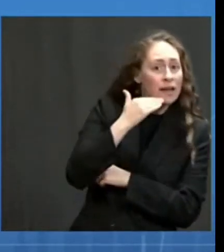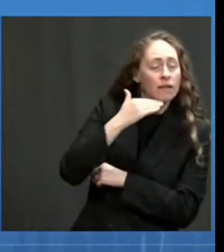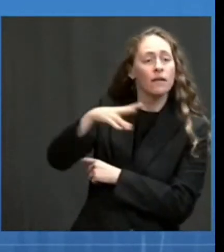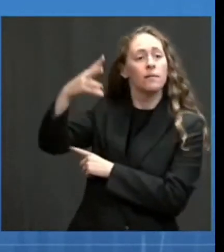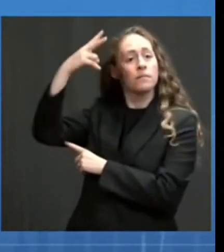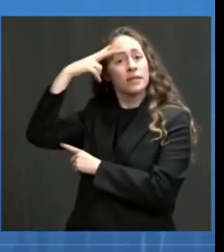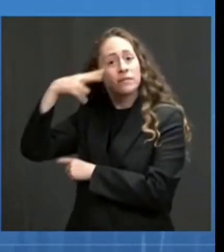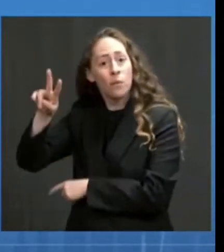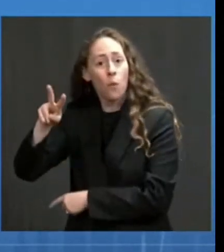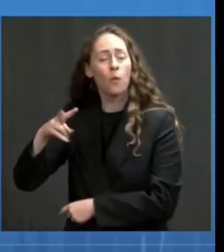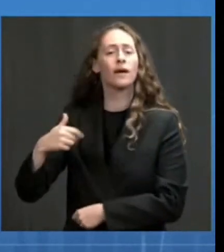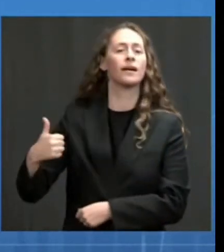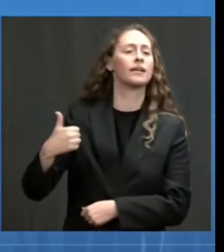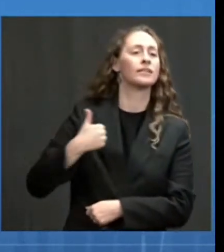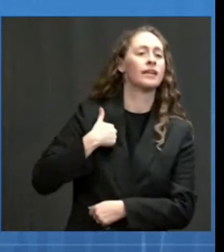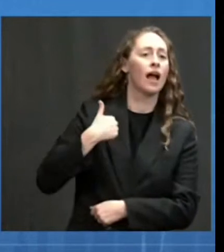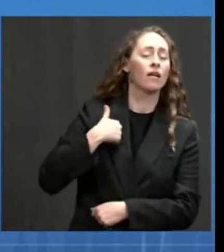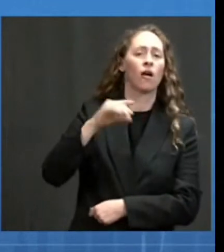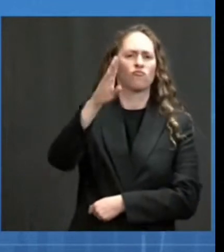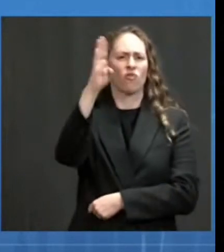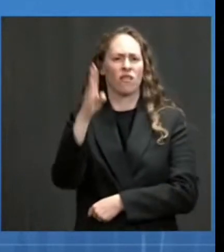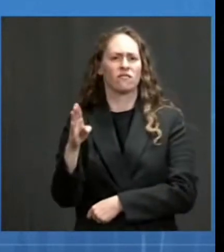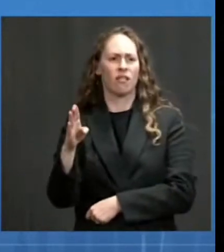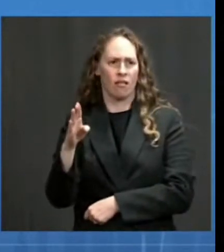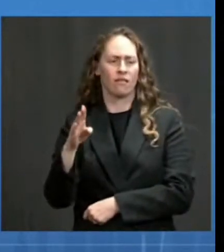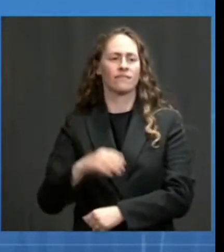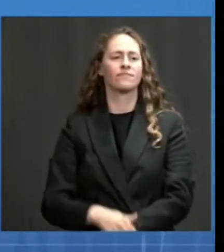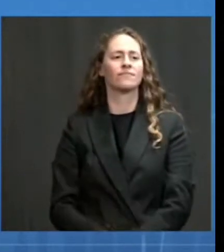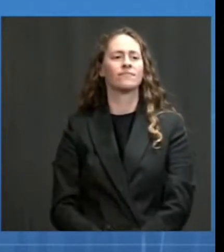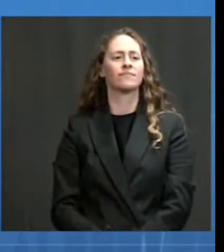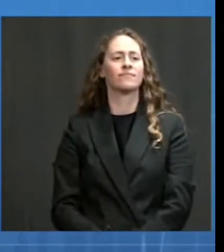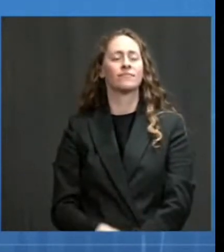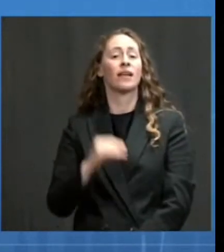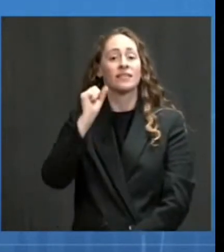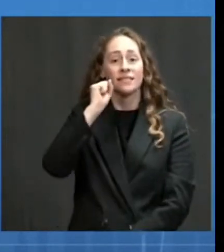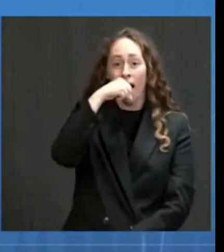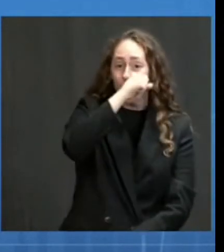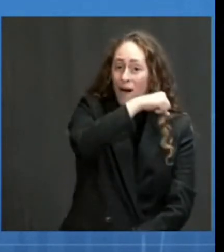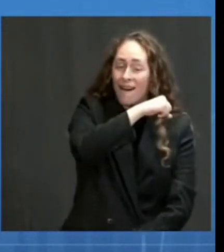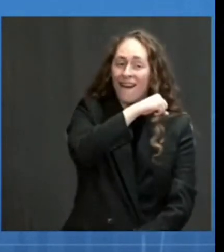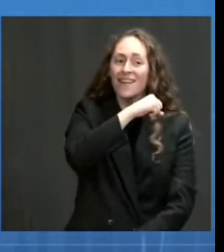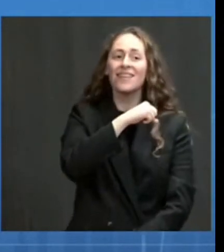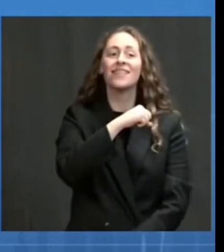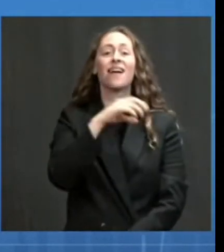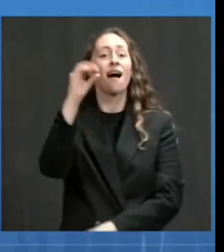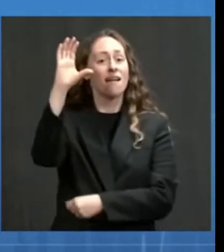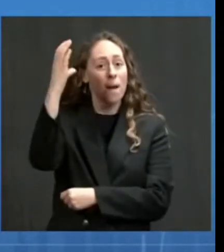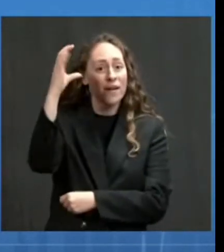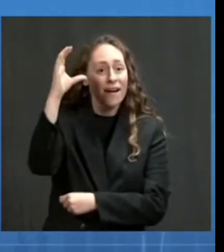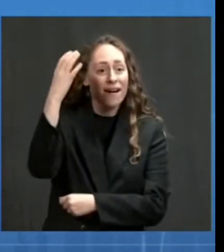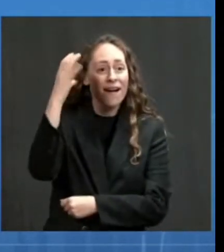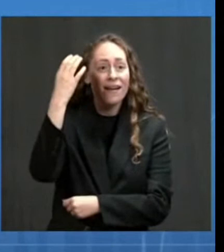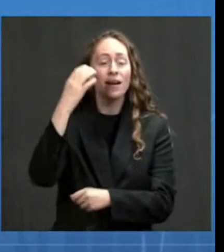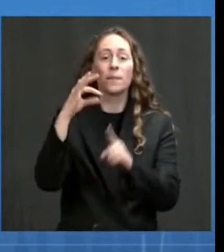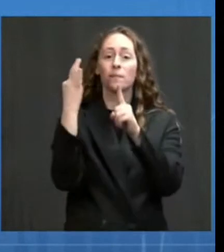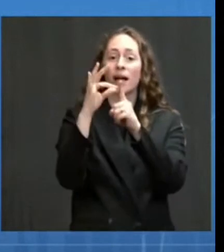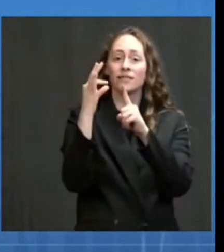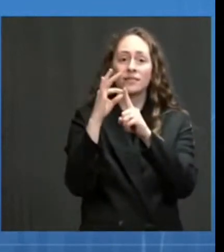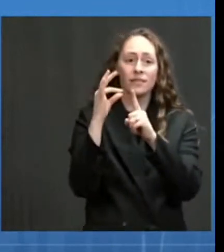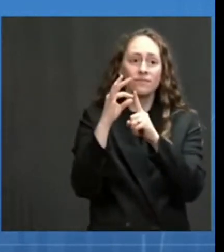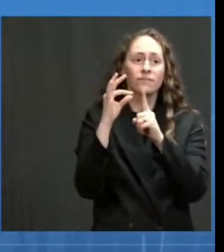Honduras, Brazil, Colombia, Taiwan, Pakistan, Honduras, Peru, Ecuador, Malaysia, and Bangladesh. Peru,